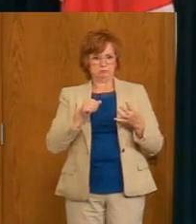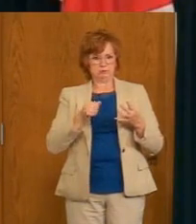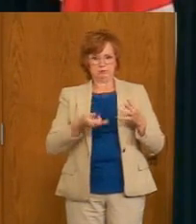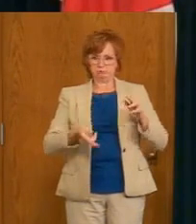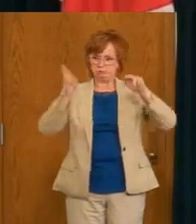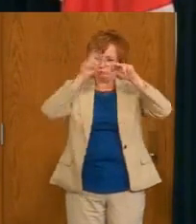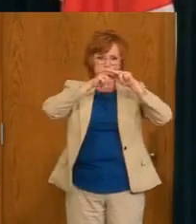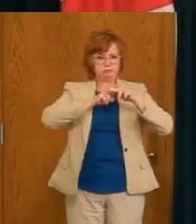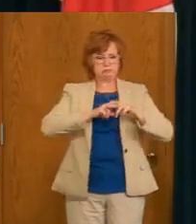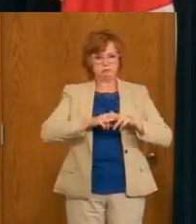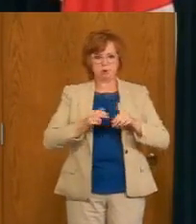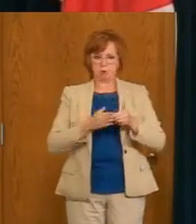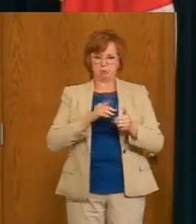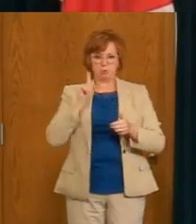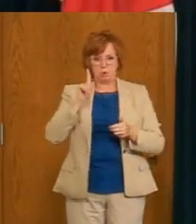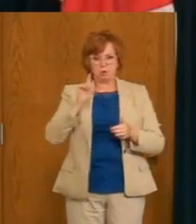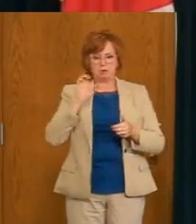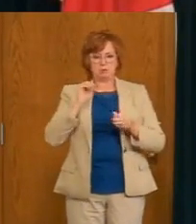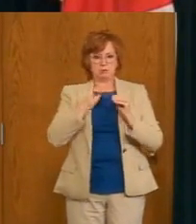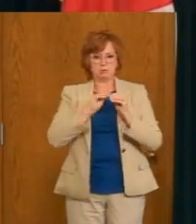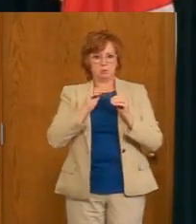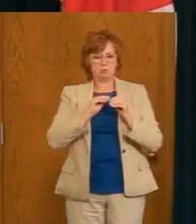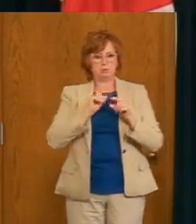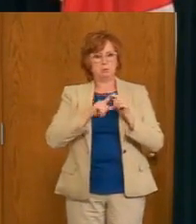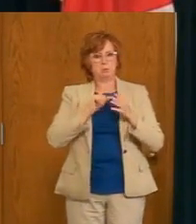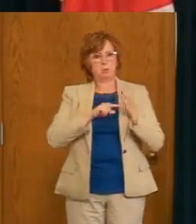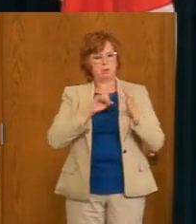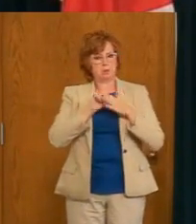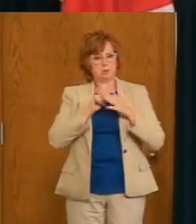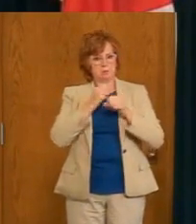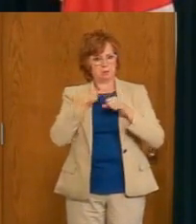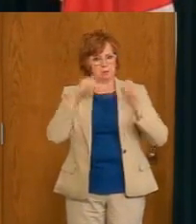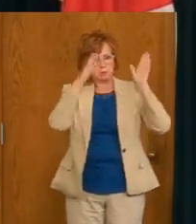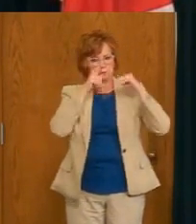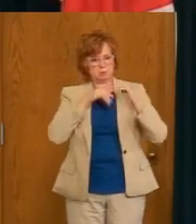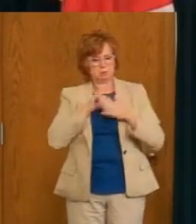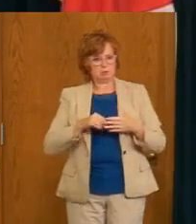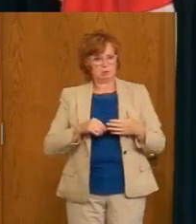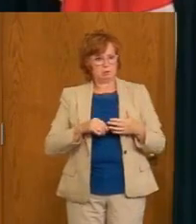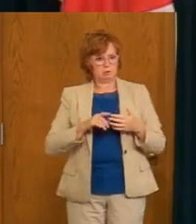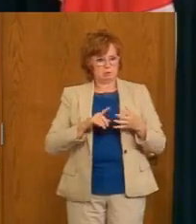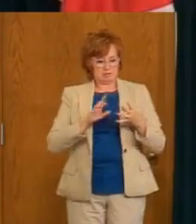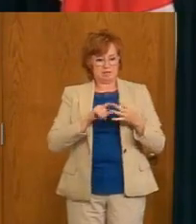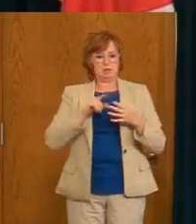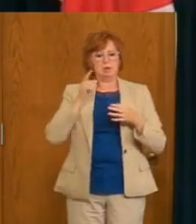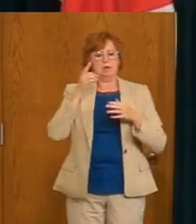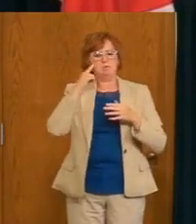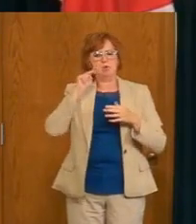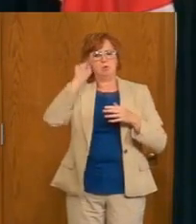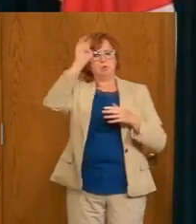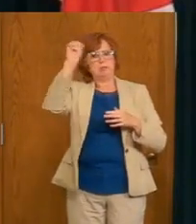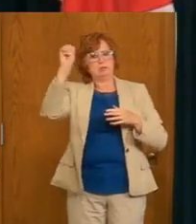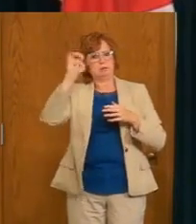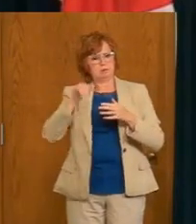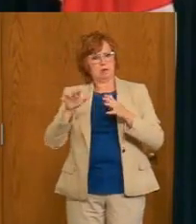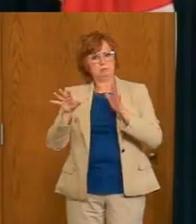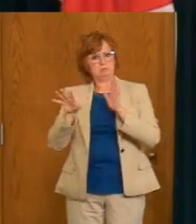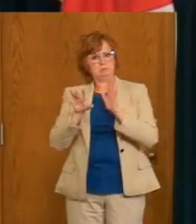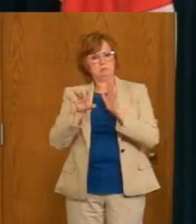primarily in groups of people who are under vaccinated or unvaccinated. Follow up,